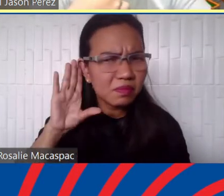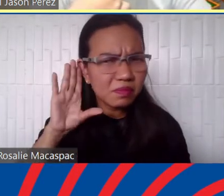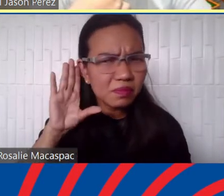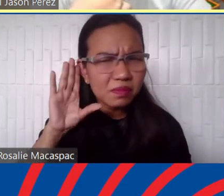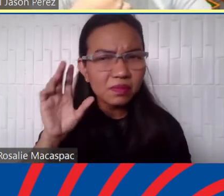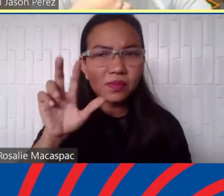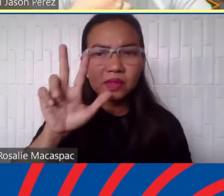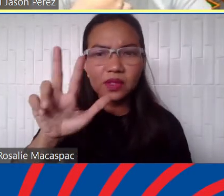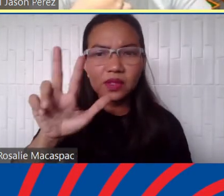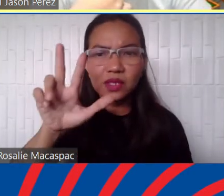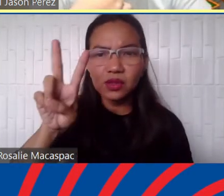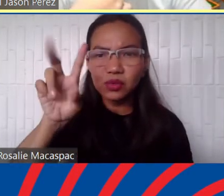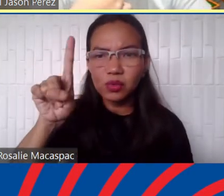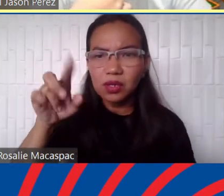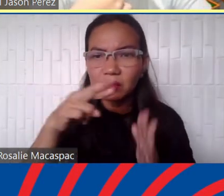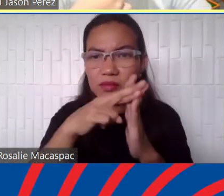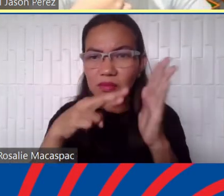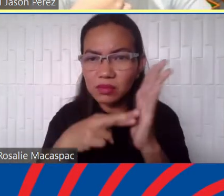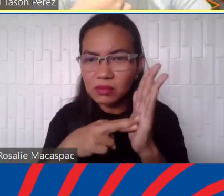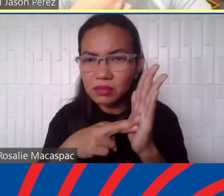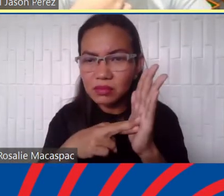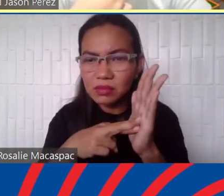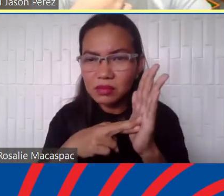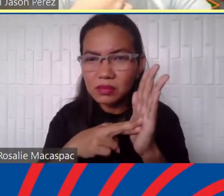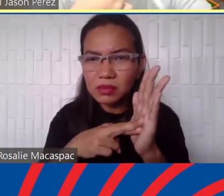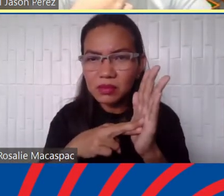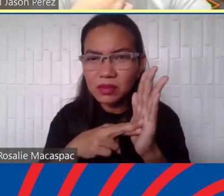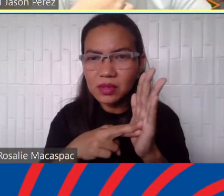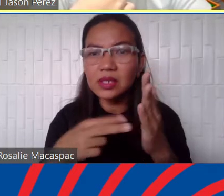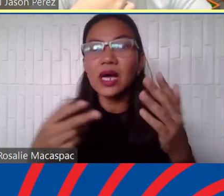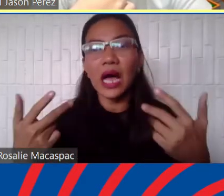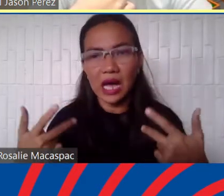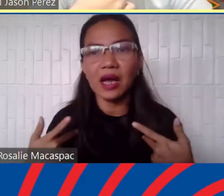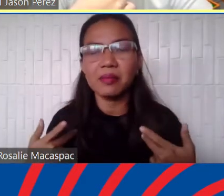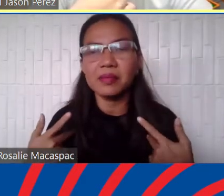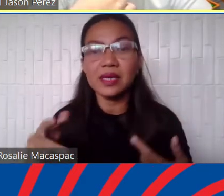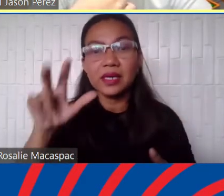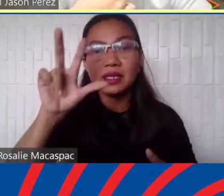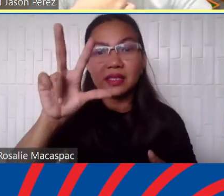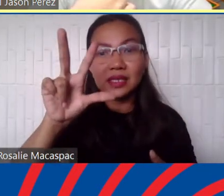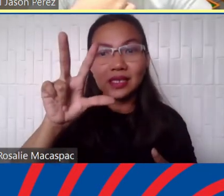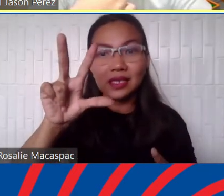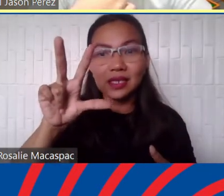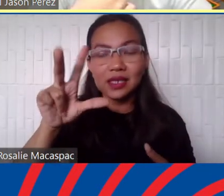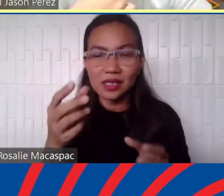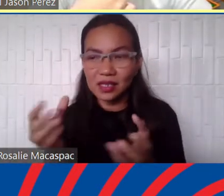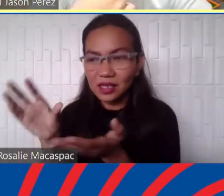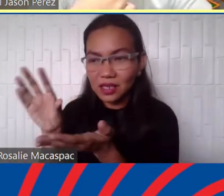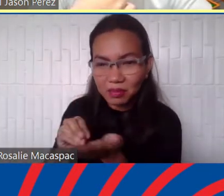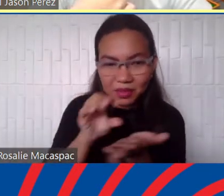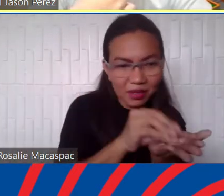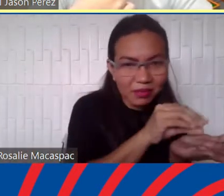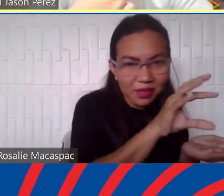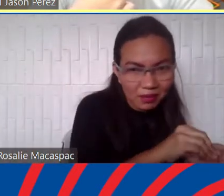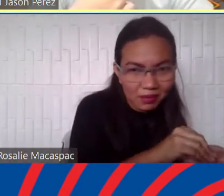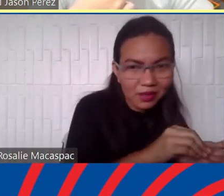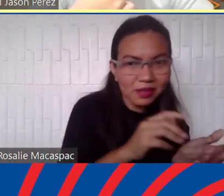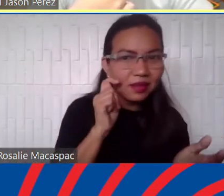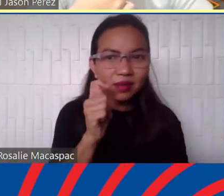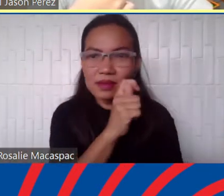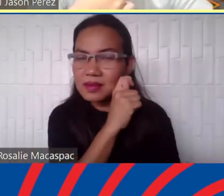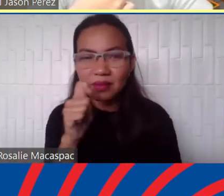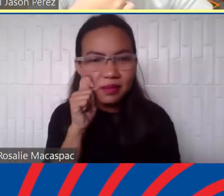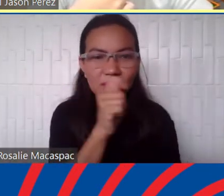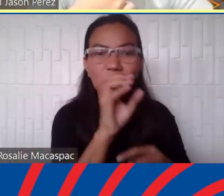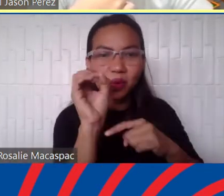3-2-1 rule, wherein you have to have at least 3 copies of your data. So one is the original, and